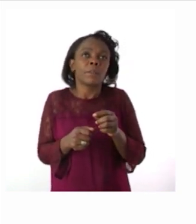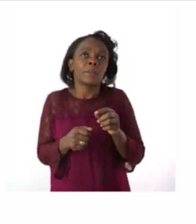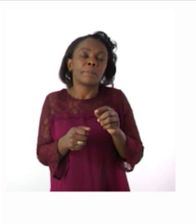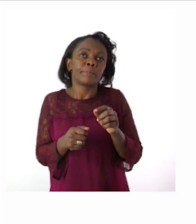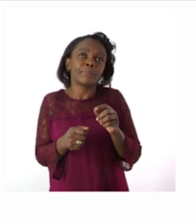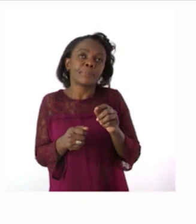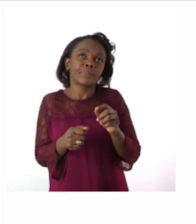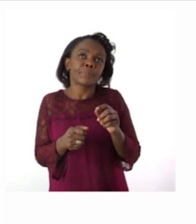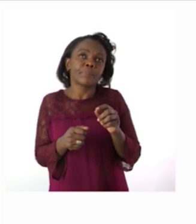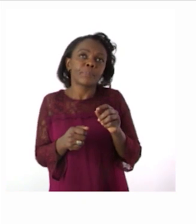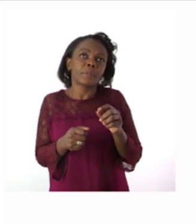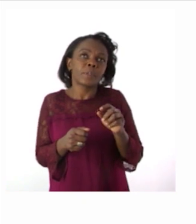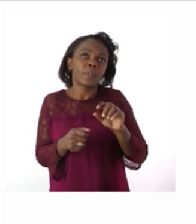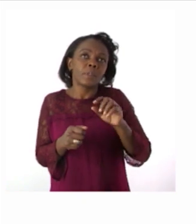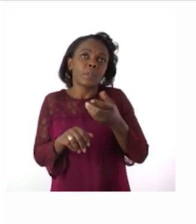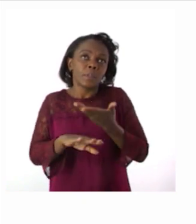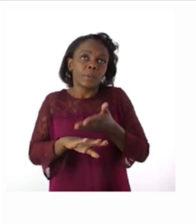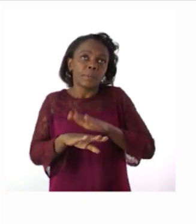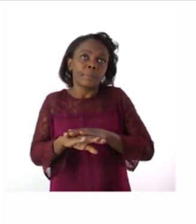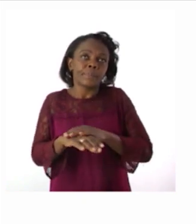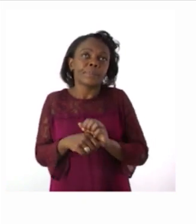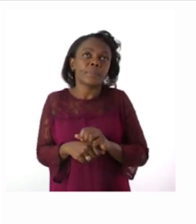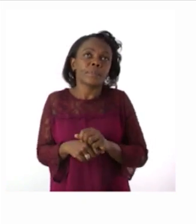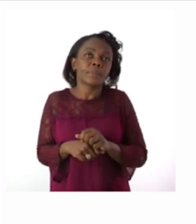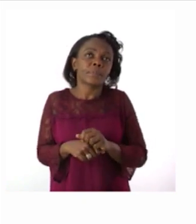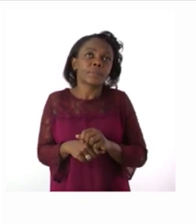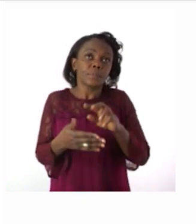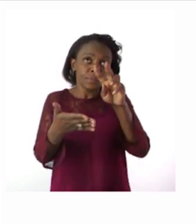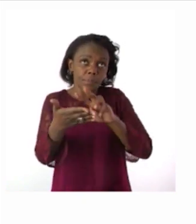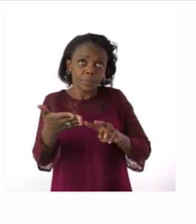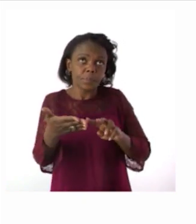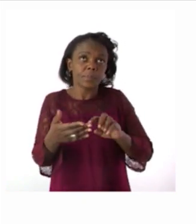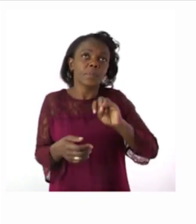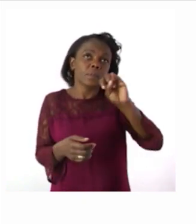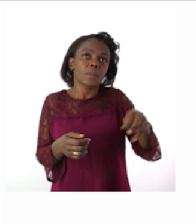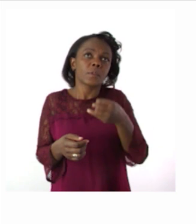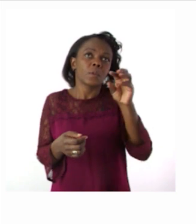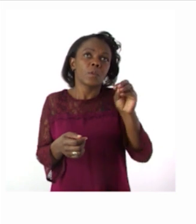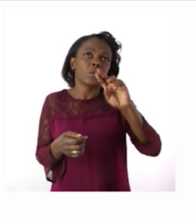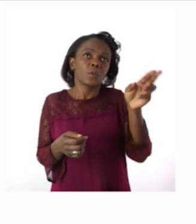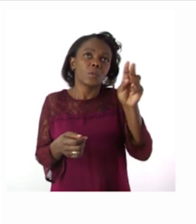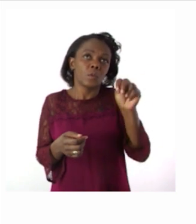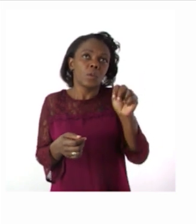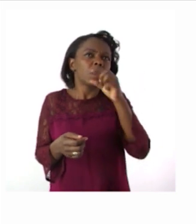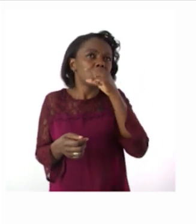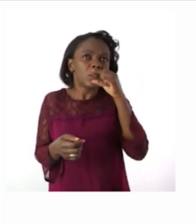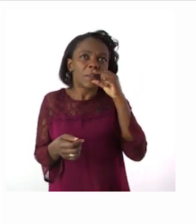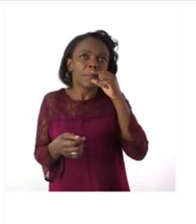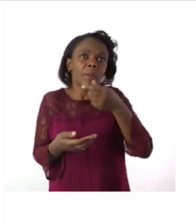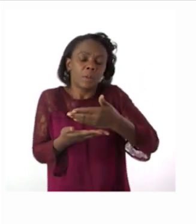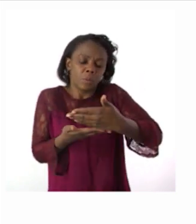The example there, which is given to us, reads, John is a male